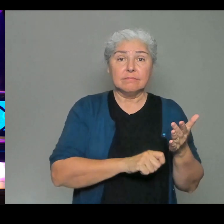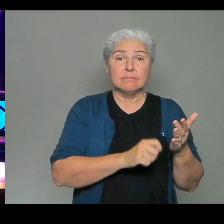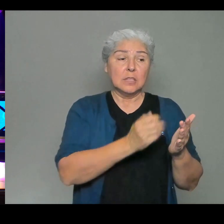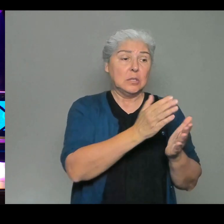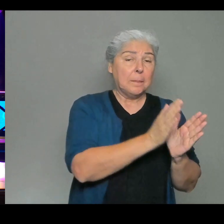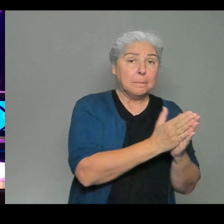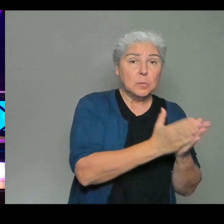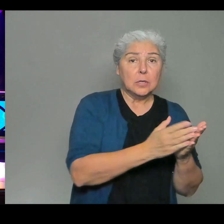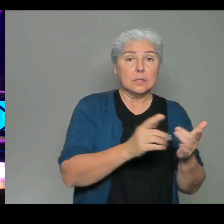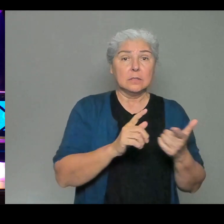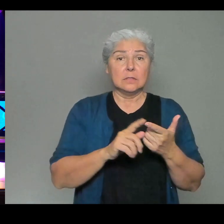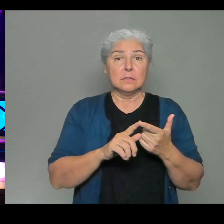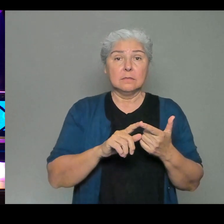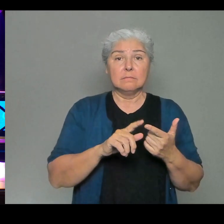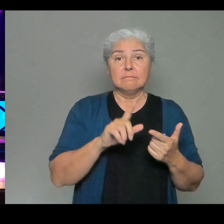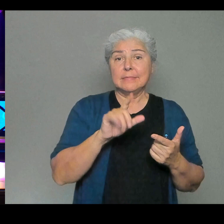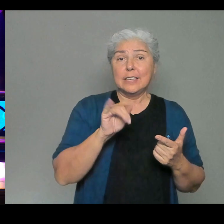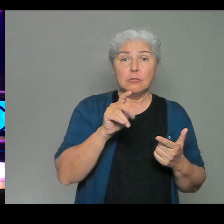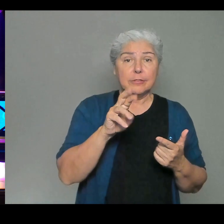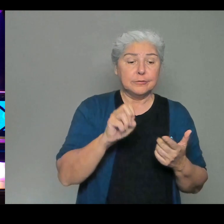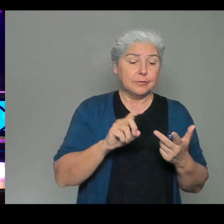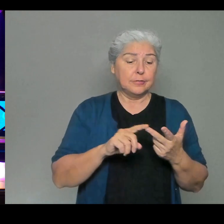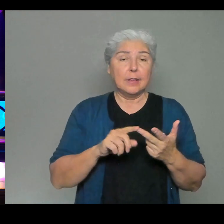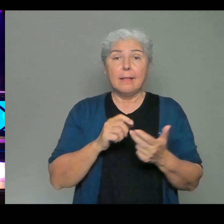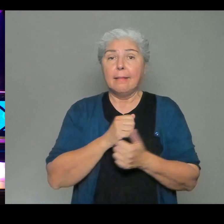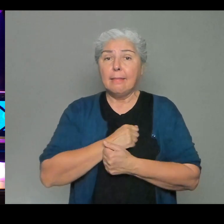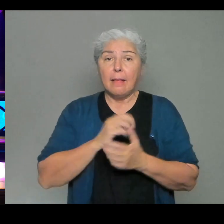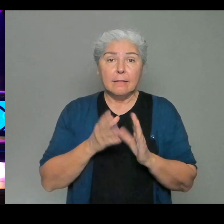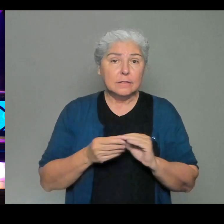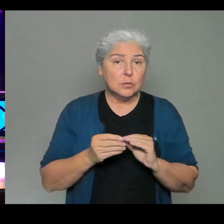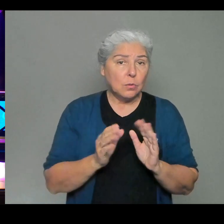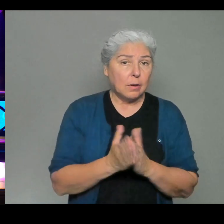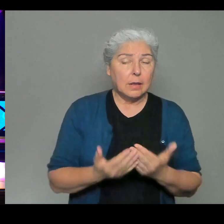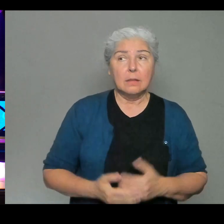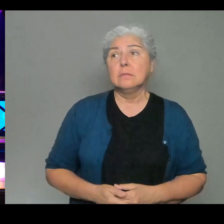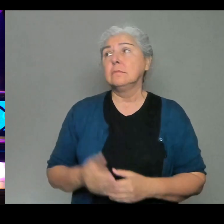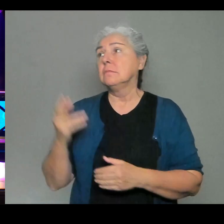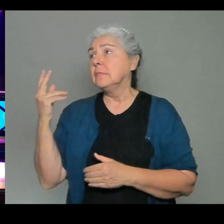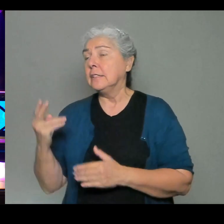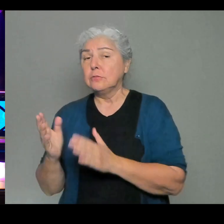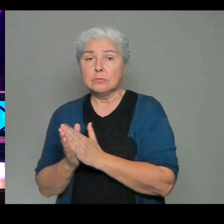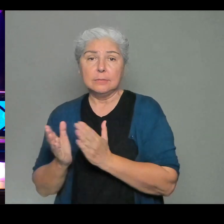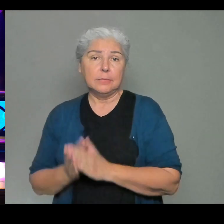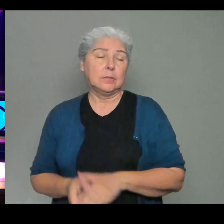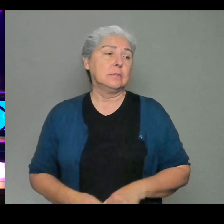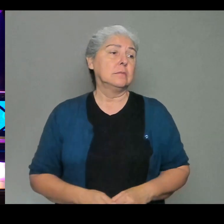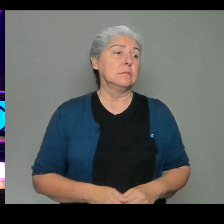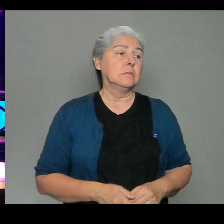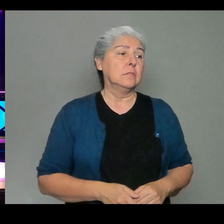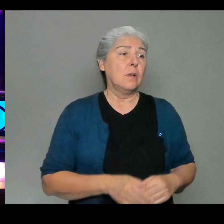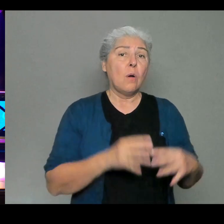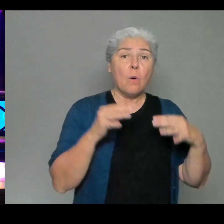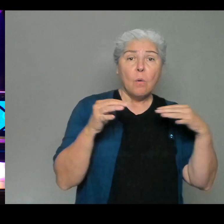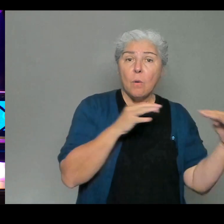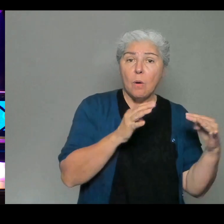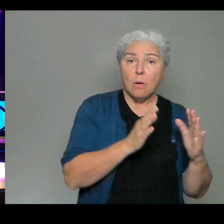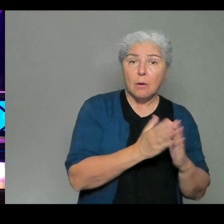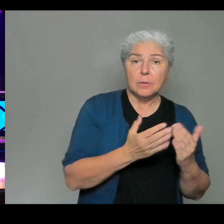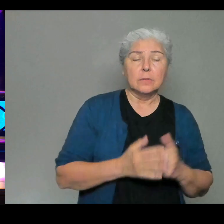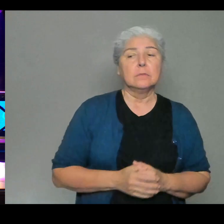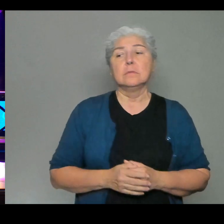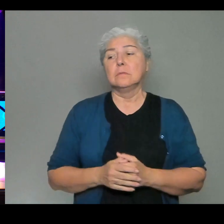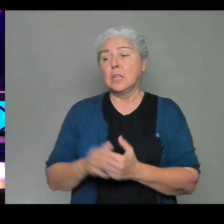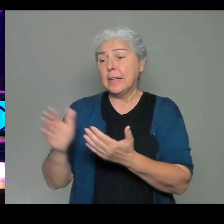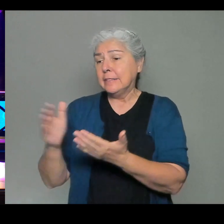books, science books, love story books, history books, war